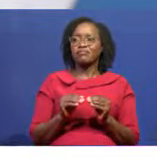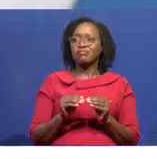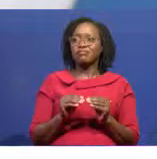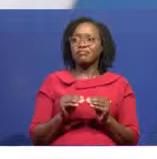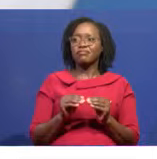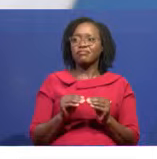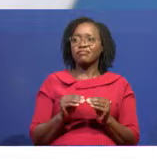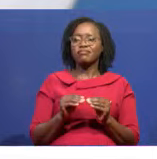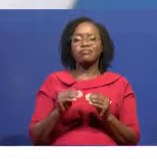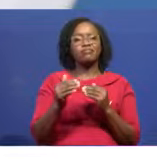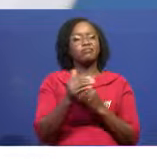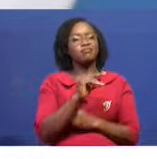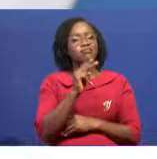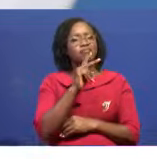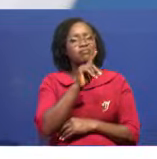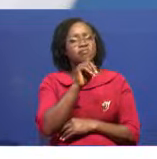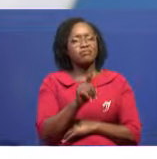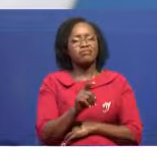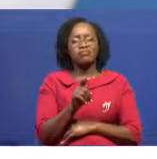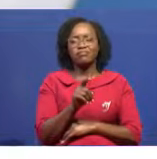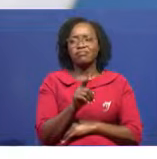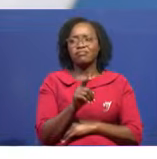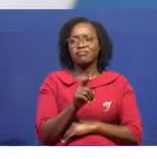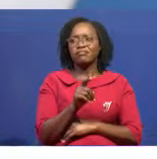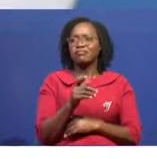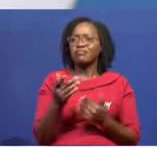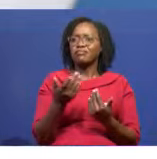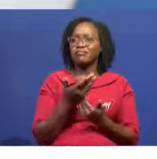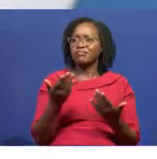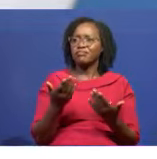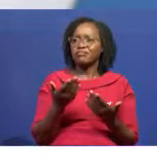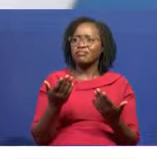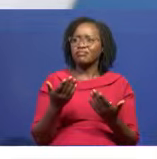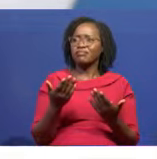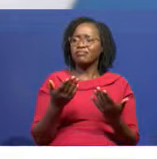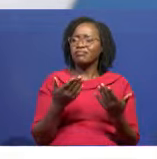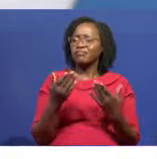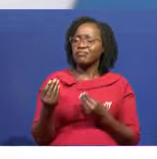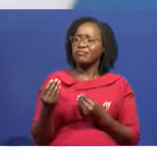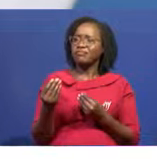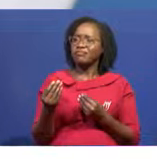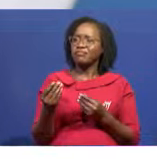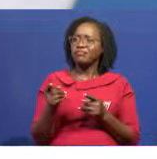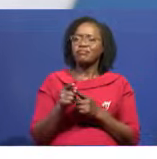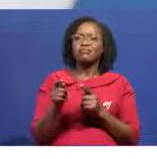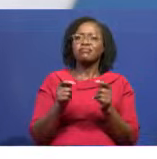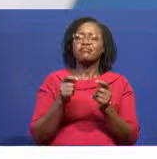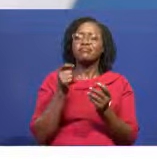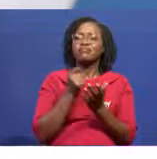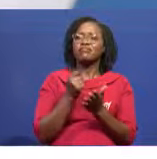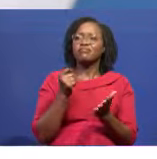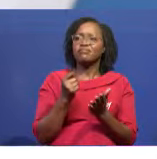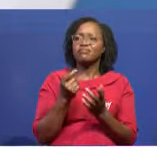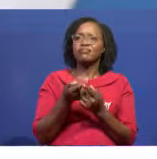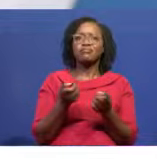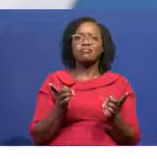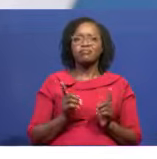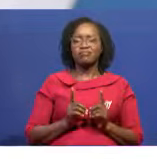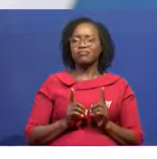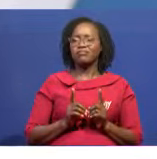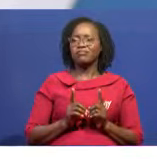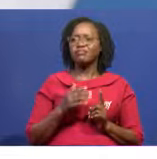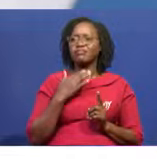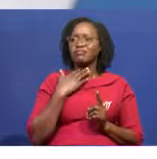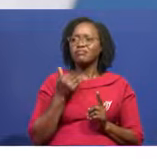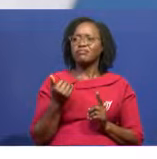you asked me a second question on where do we want to go as the Ombudsman's office? For us, I think we want